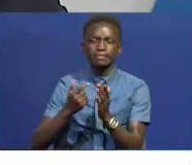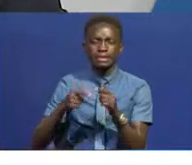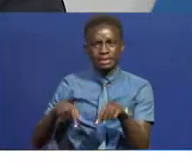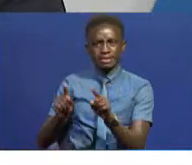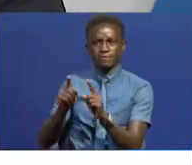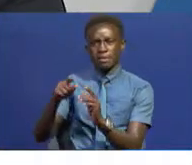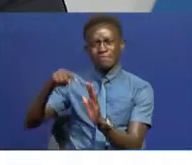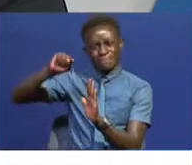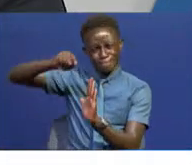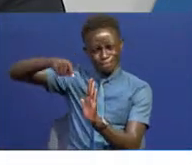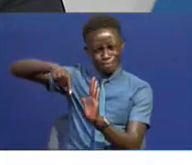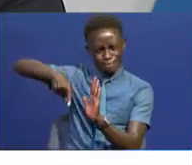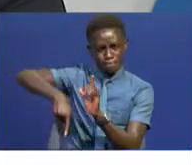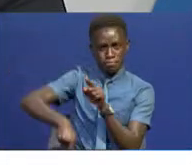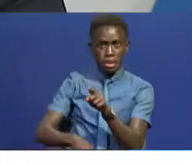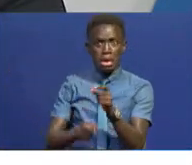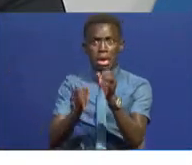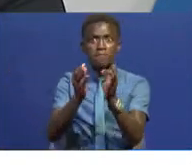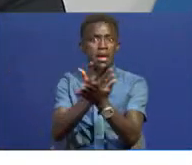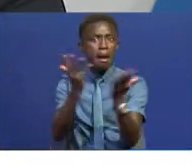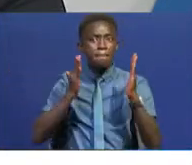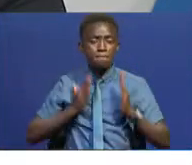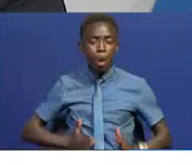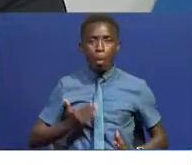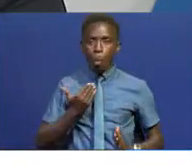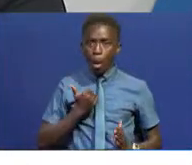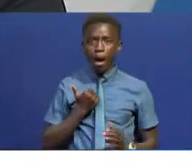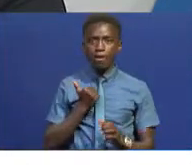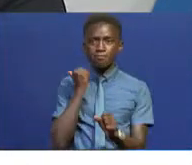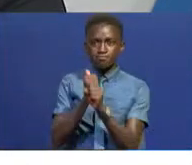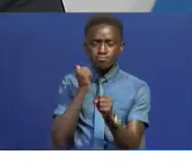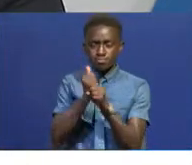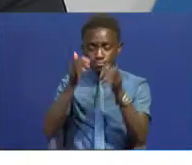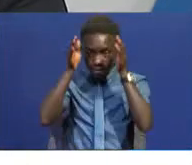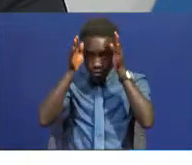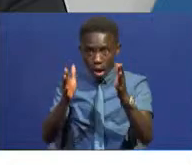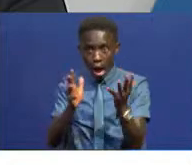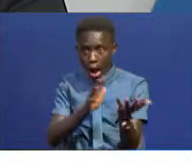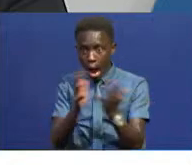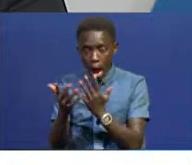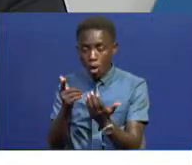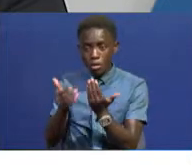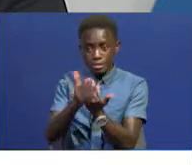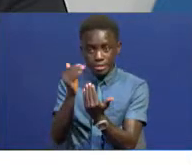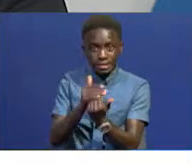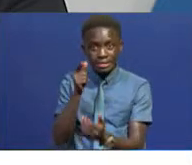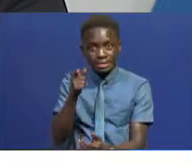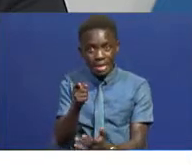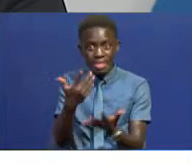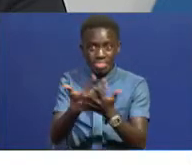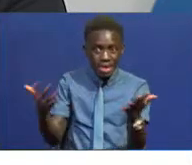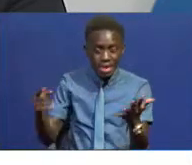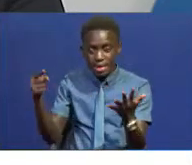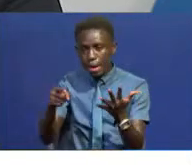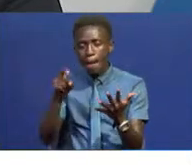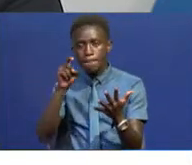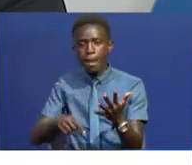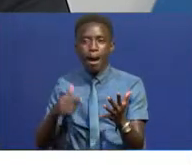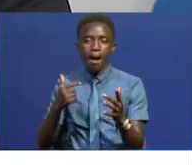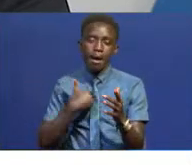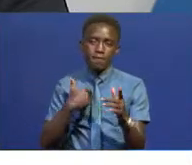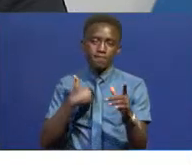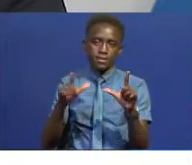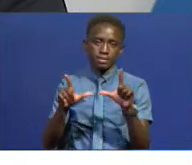wants to carry out any business to do with handling of minerals must obtain a mining license. But before